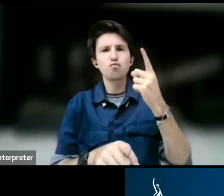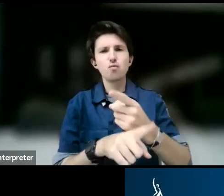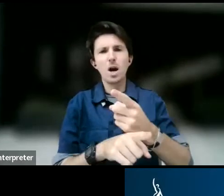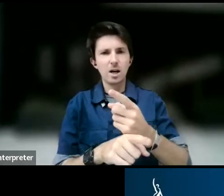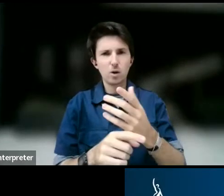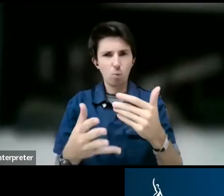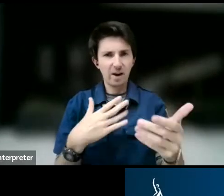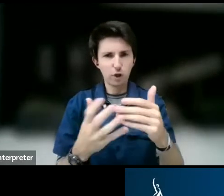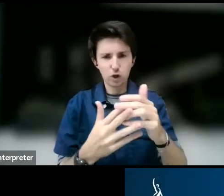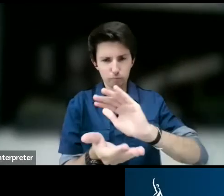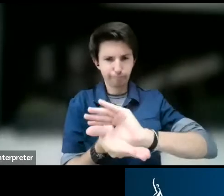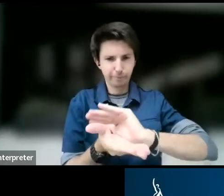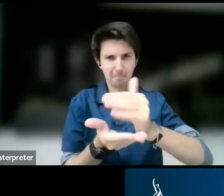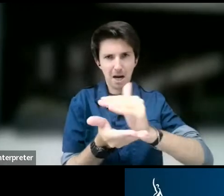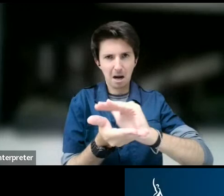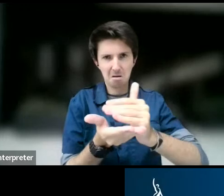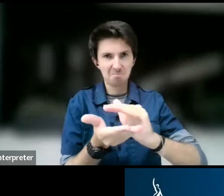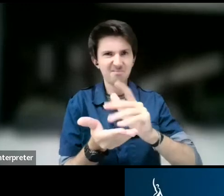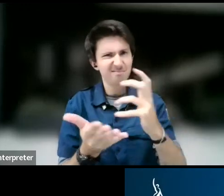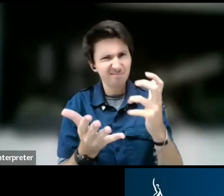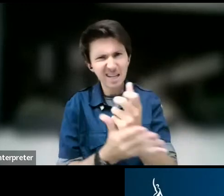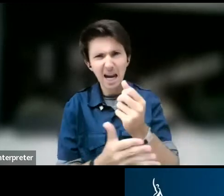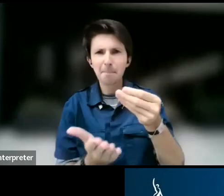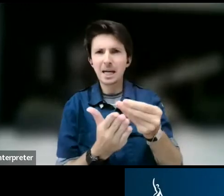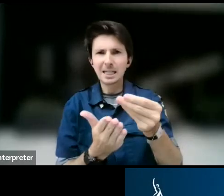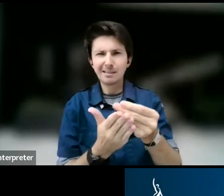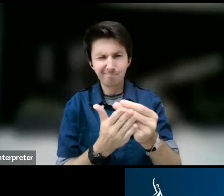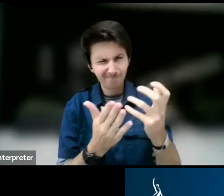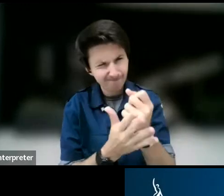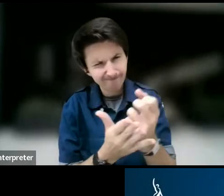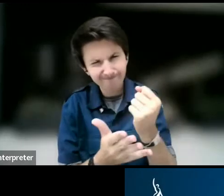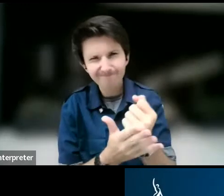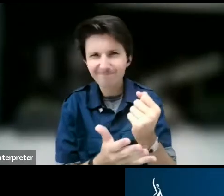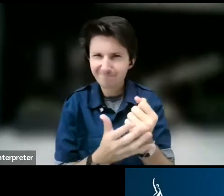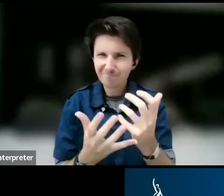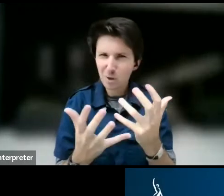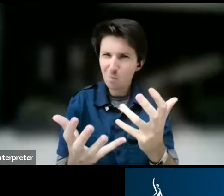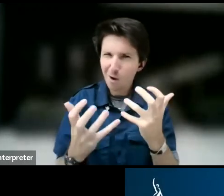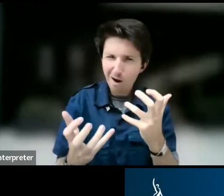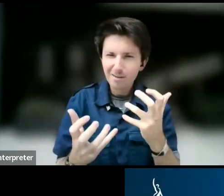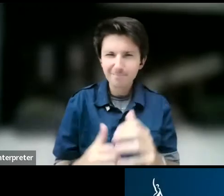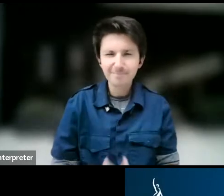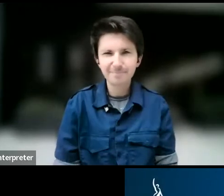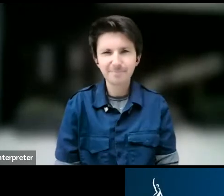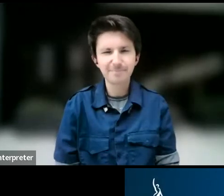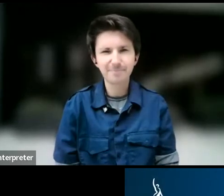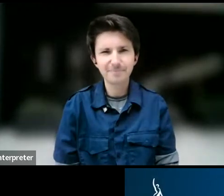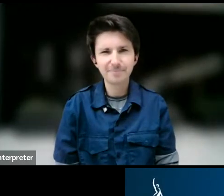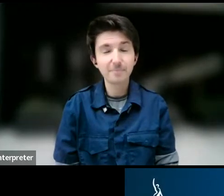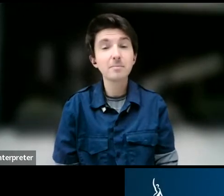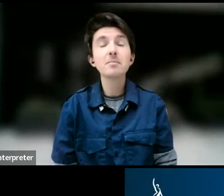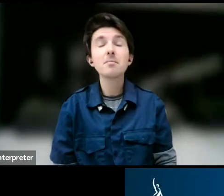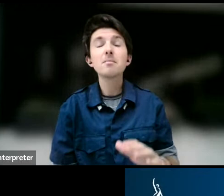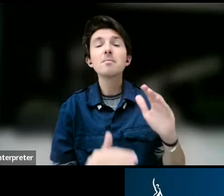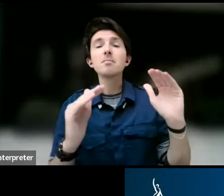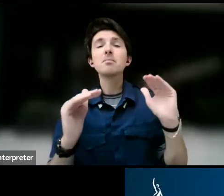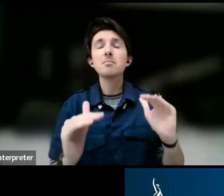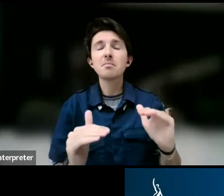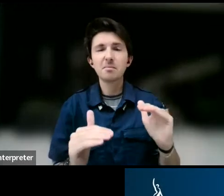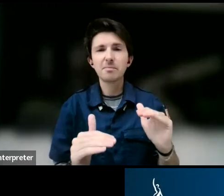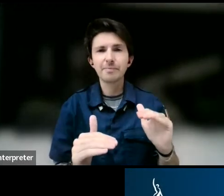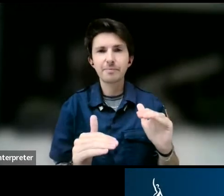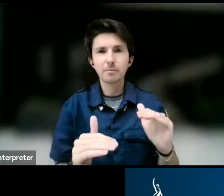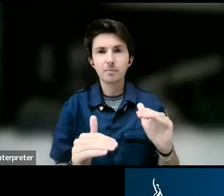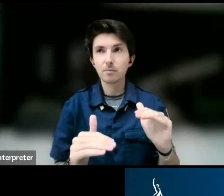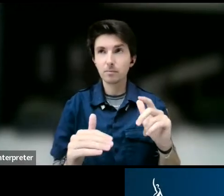money. Last question here, Stephanie. Are producers allowed to use wardrobe I bring for